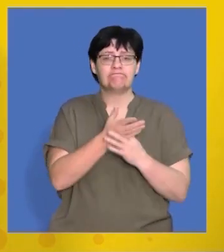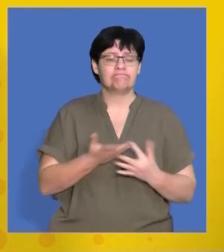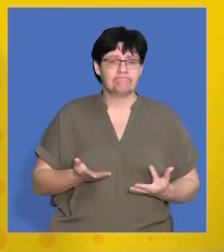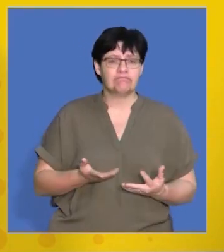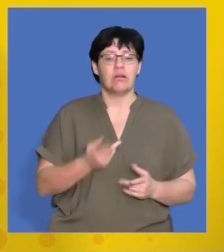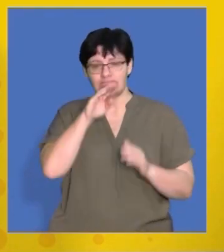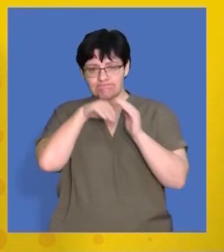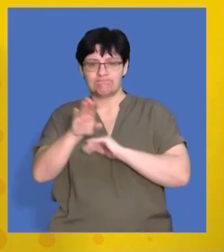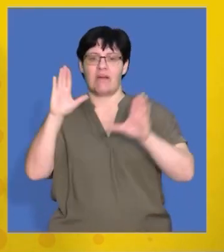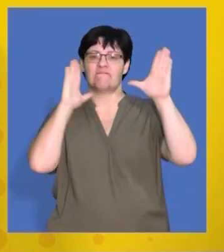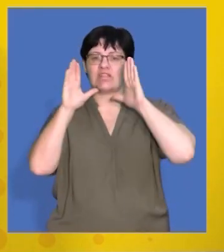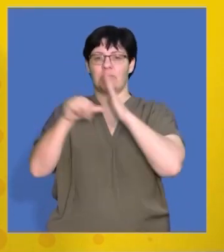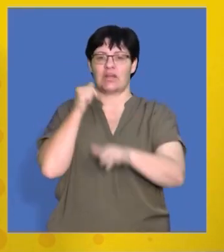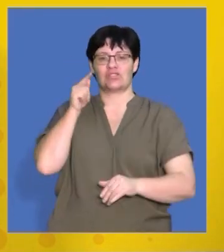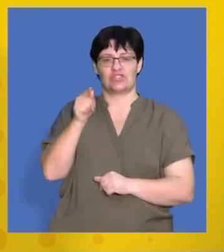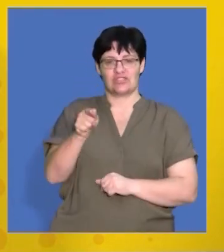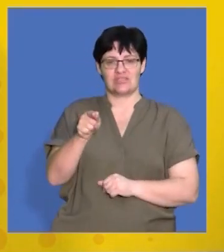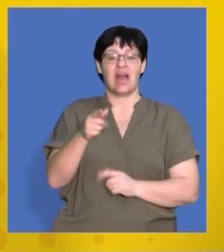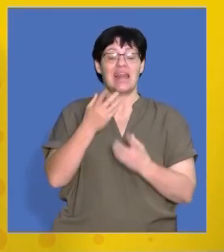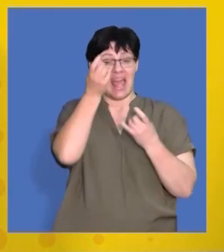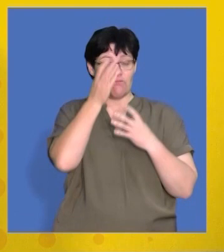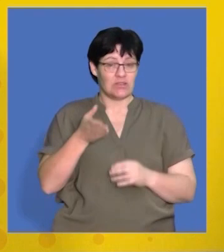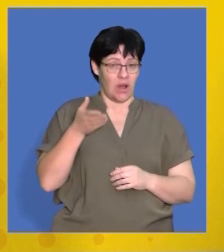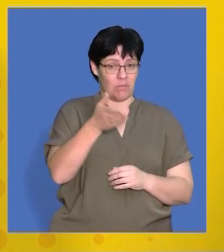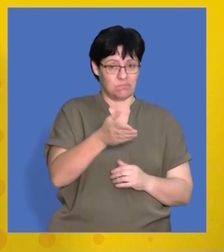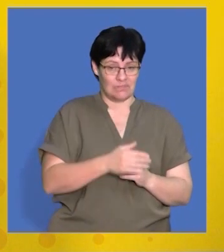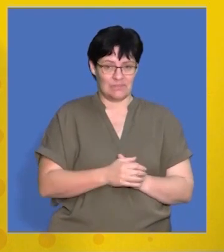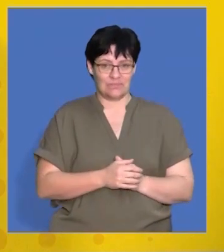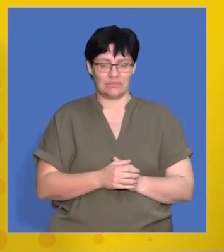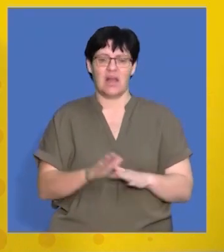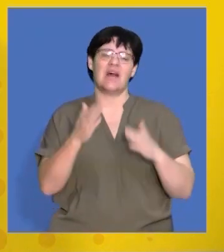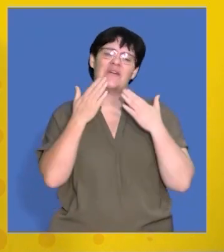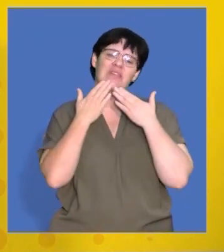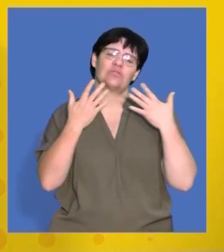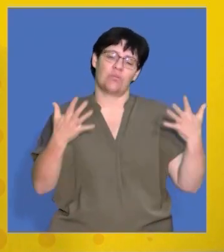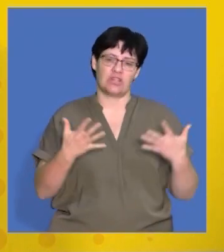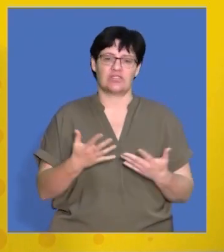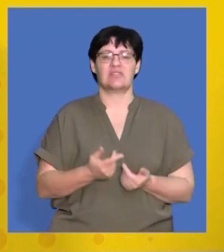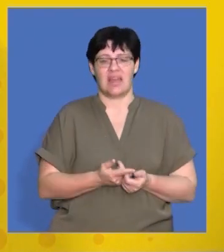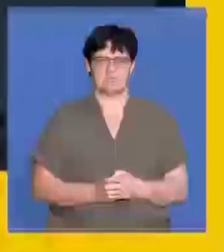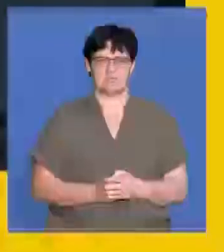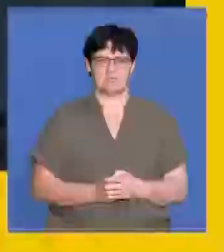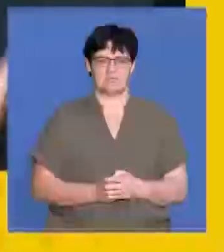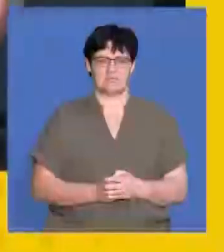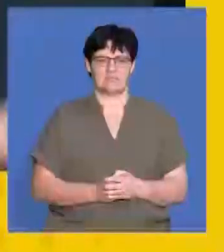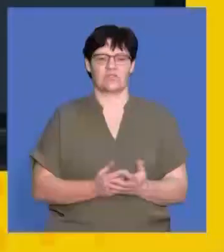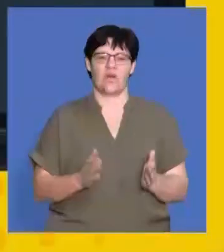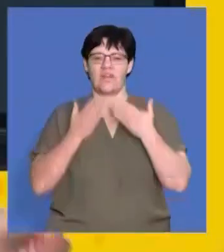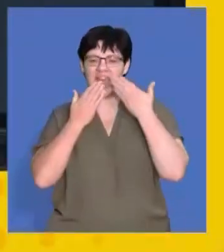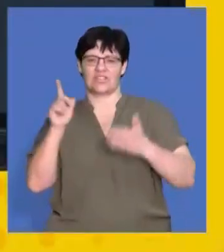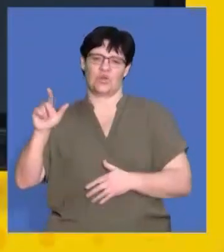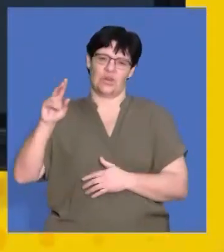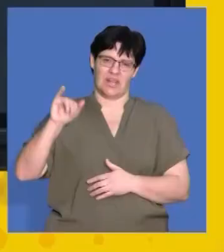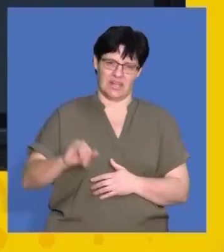is head on over to our Facebook page and all of the details will be there. Thank you so much, Hayley, and over to you. Thanks,